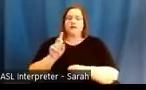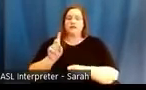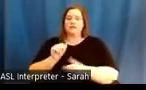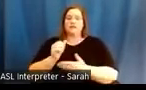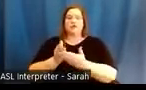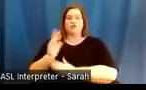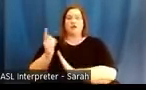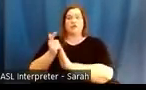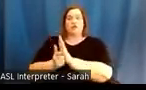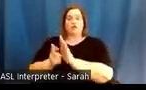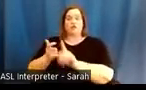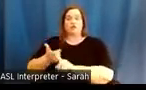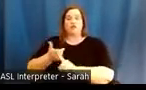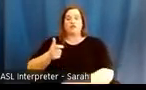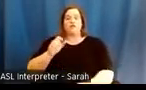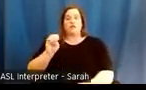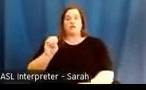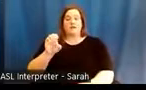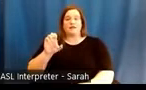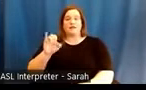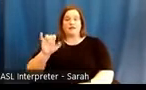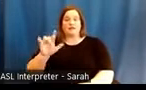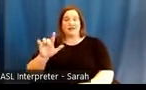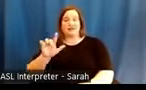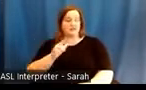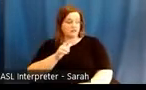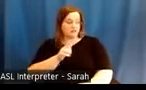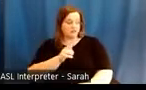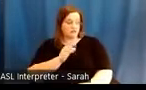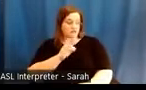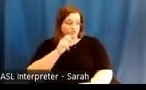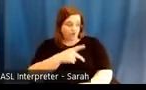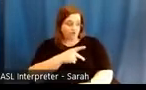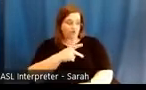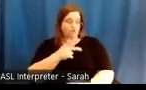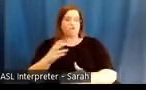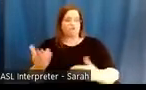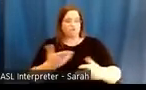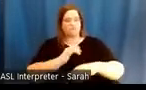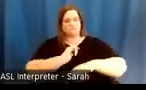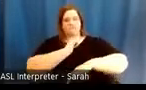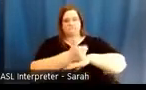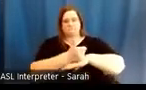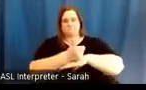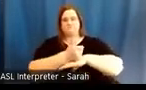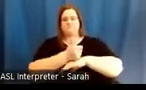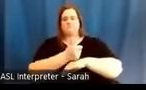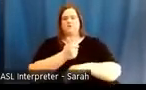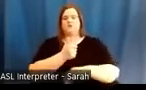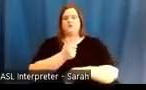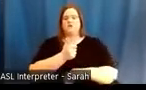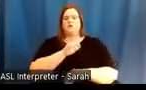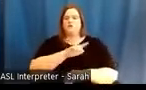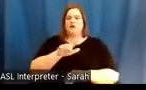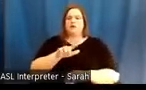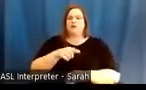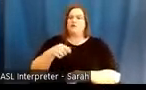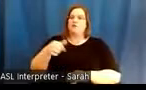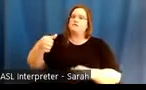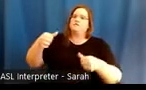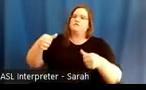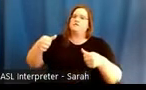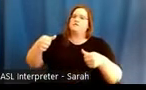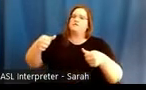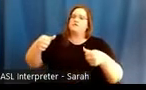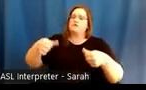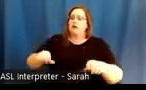from VCIL who donated her ramp to us and installed it. But the landlords have denied that they gave us consent